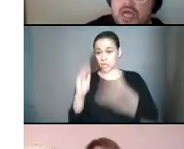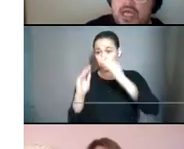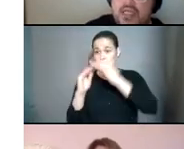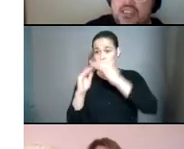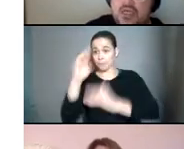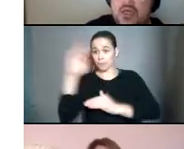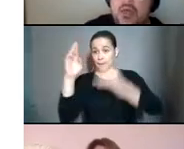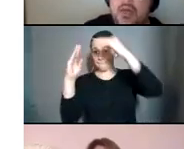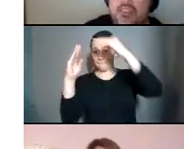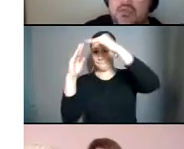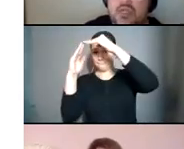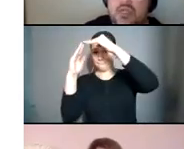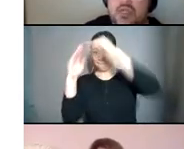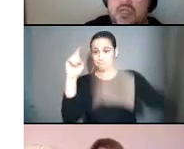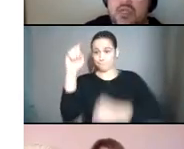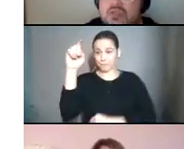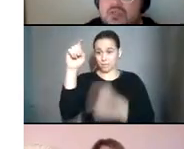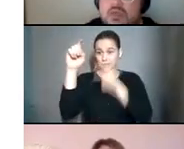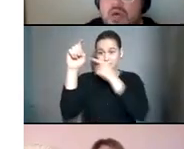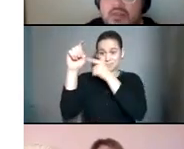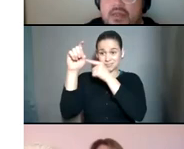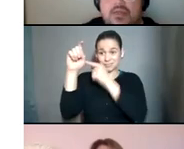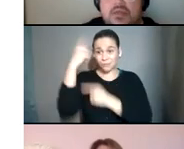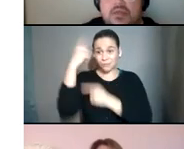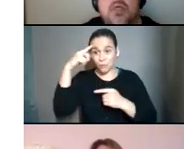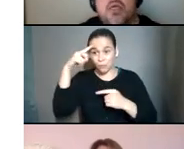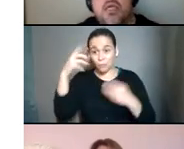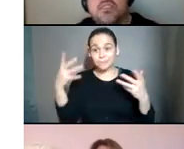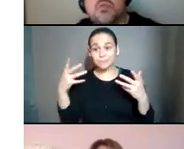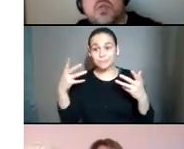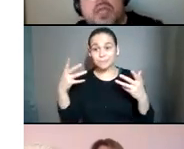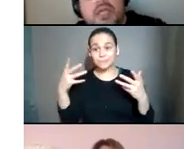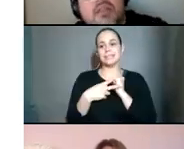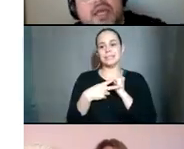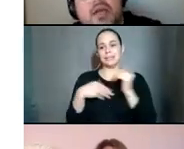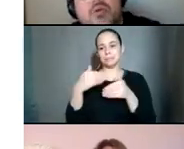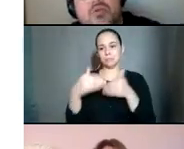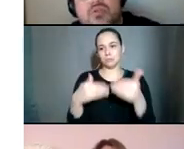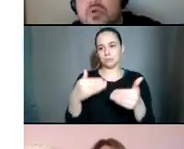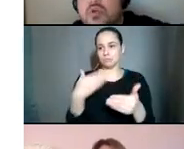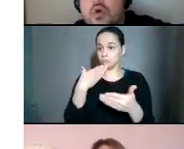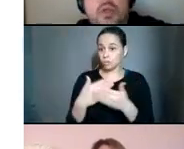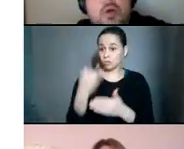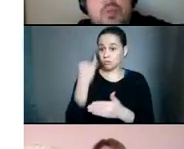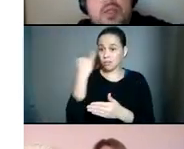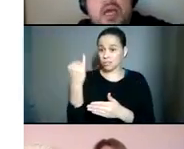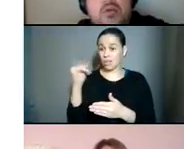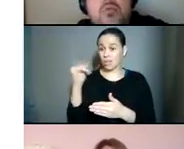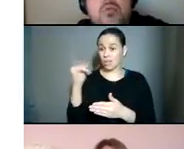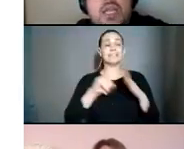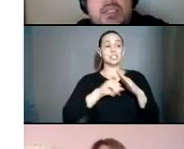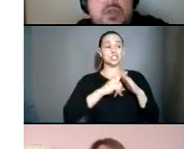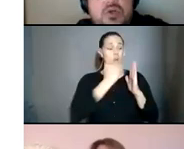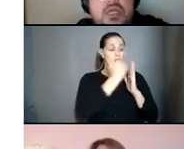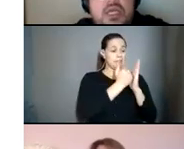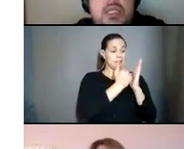progress is saved. This is a great idea when your child is unable to complete one lesson and has to